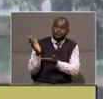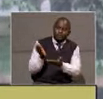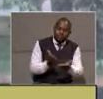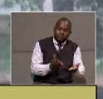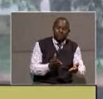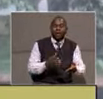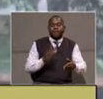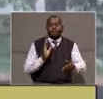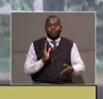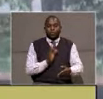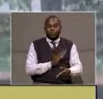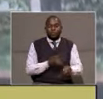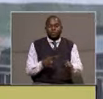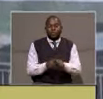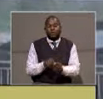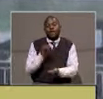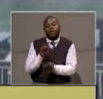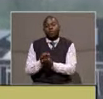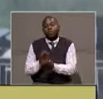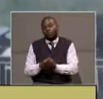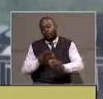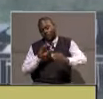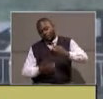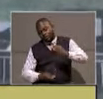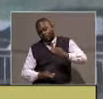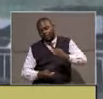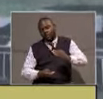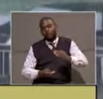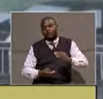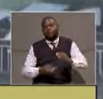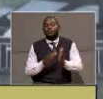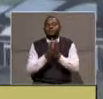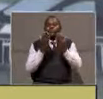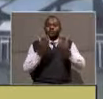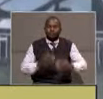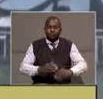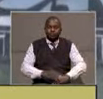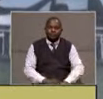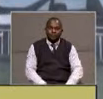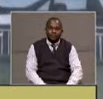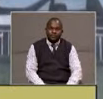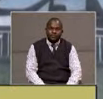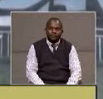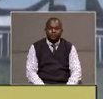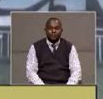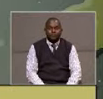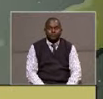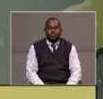main boardroom and a store on the ground floor. Dorcas Muno, UBC TV News.